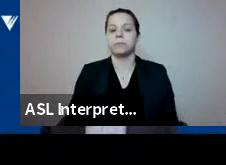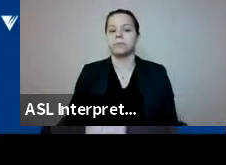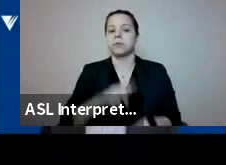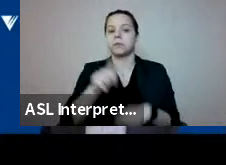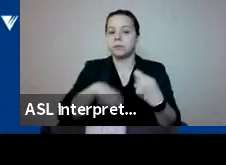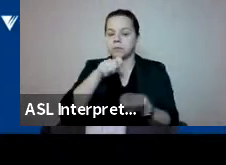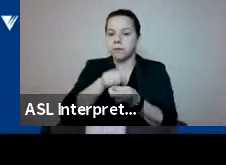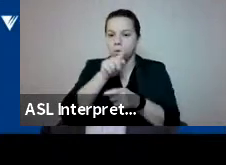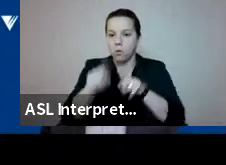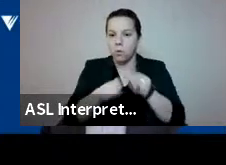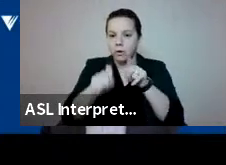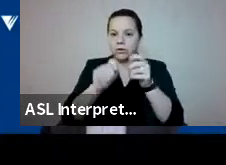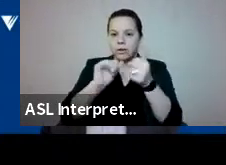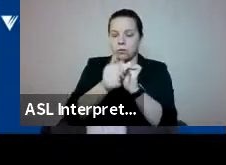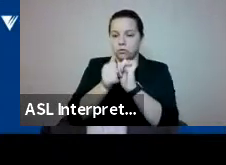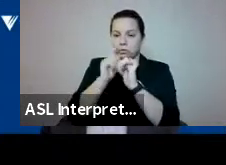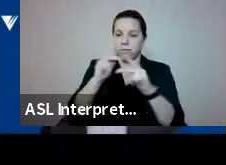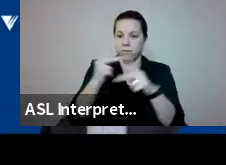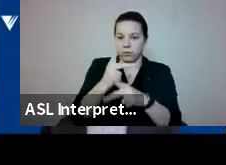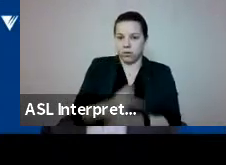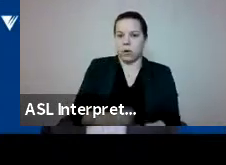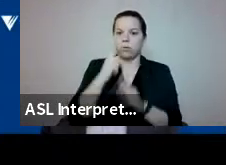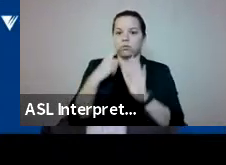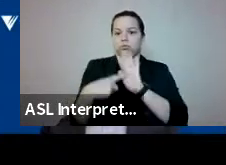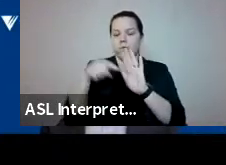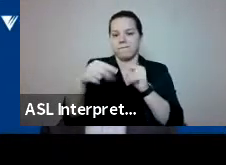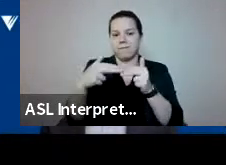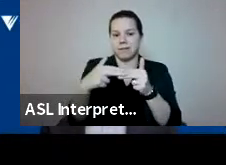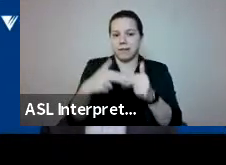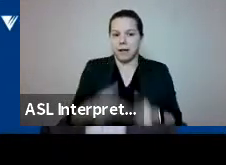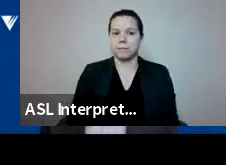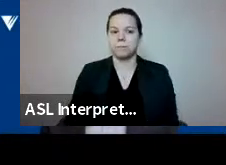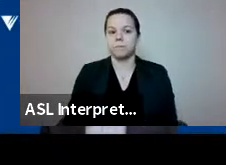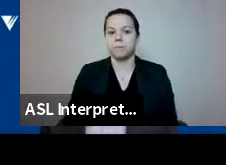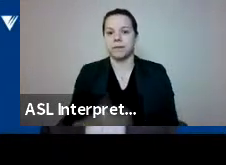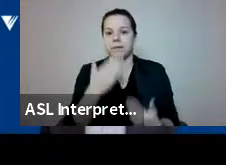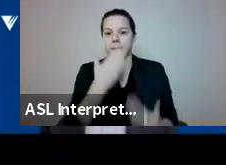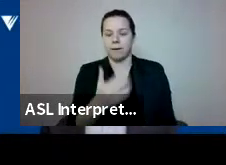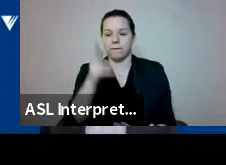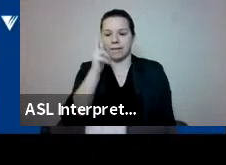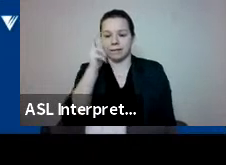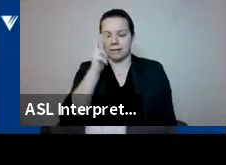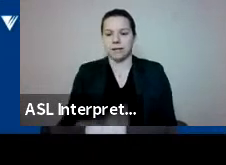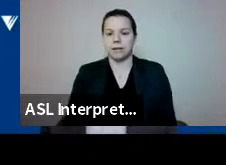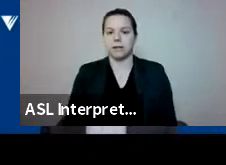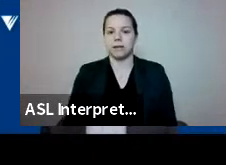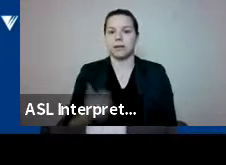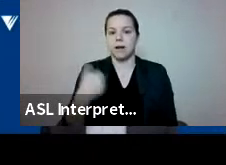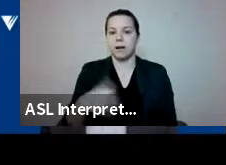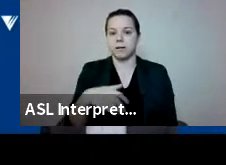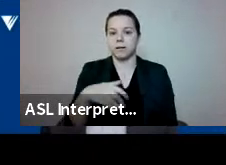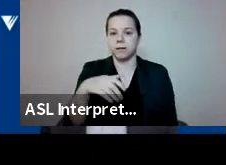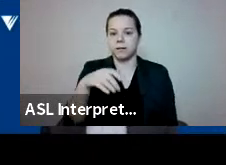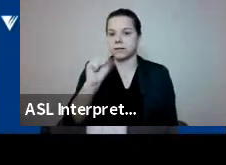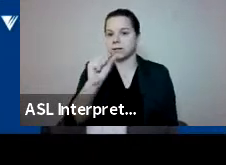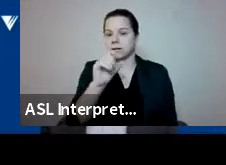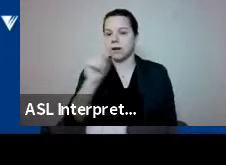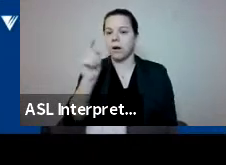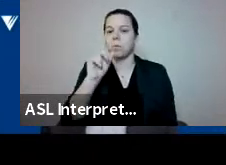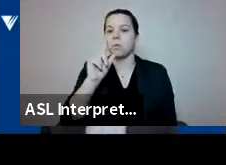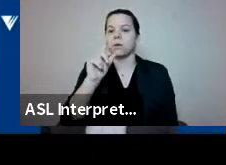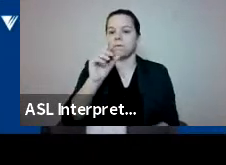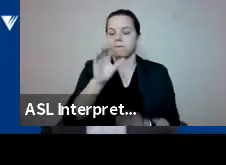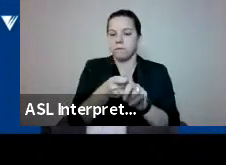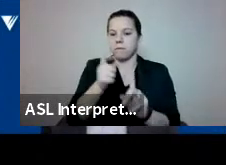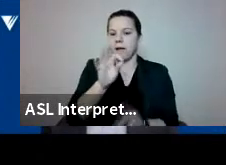best correlated with being highly annoyed are shown here. Thank you for listening. Don Scotta from FAA will now provide some